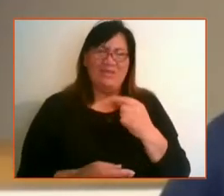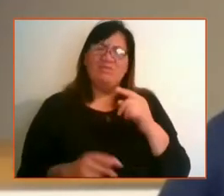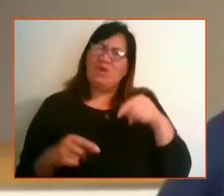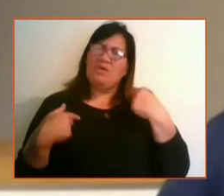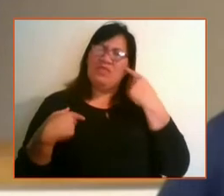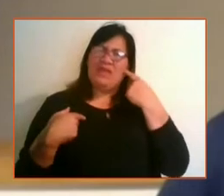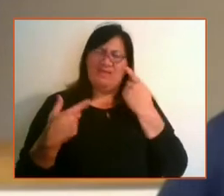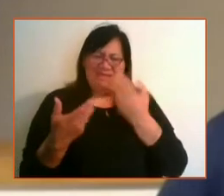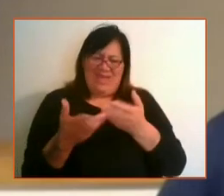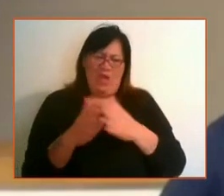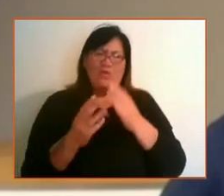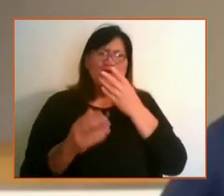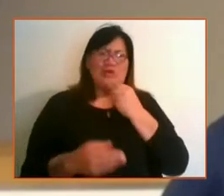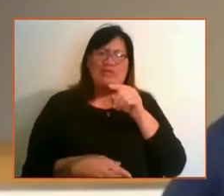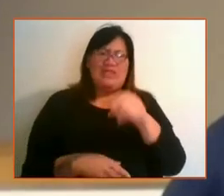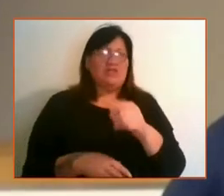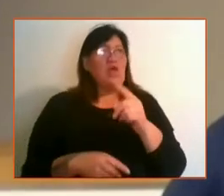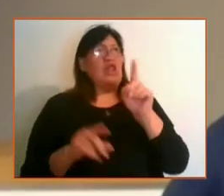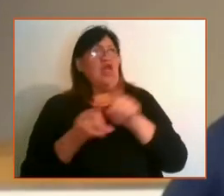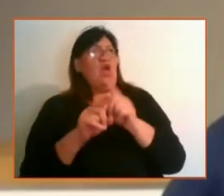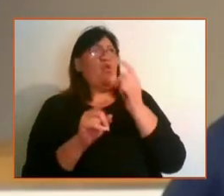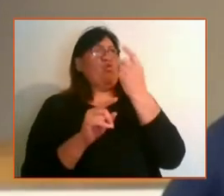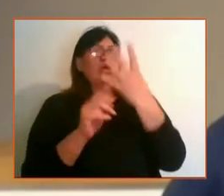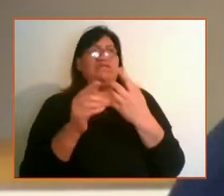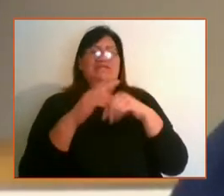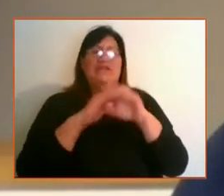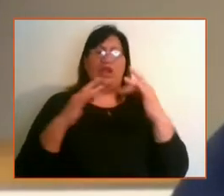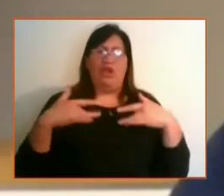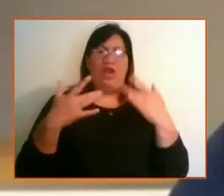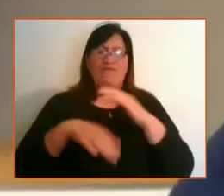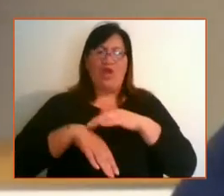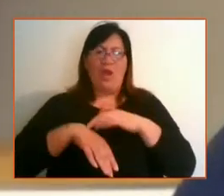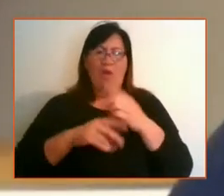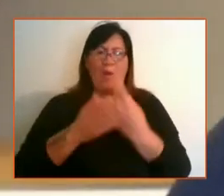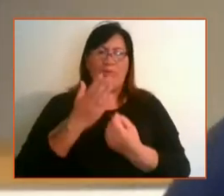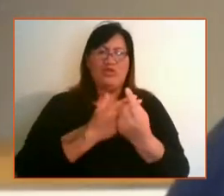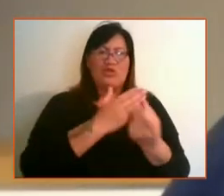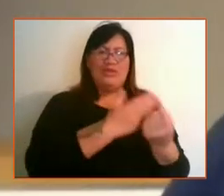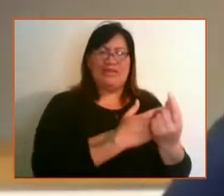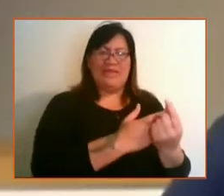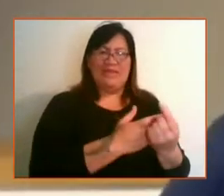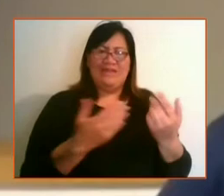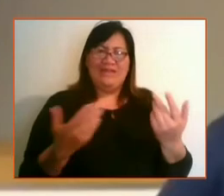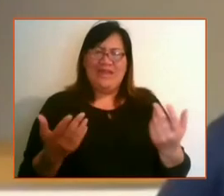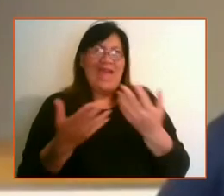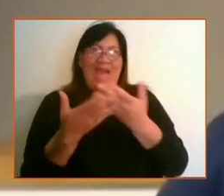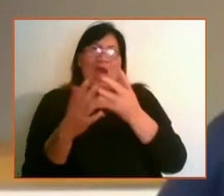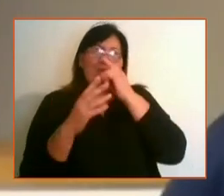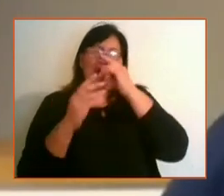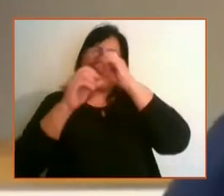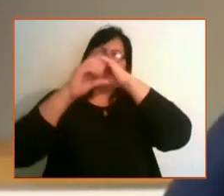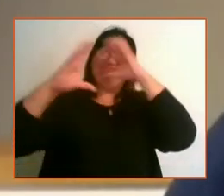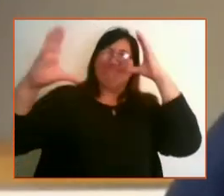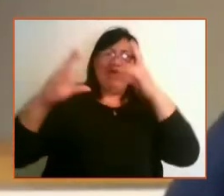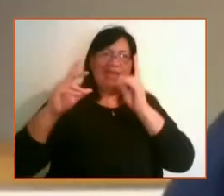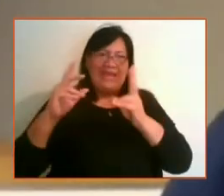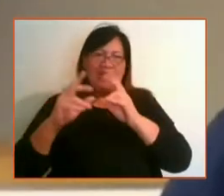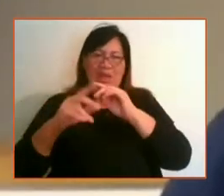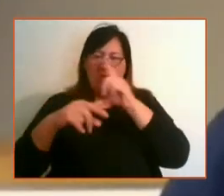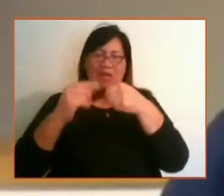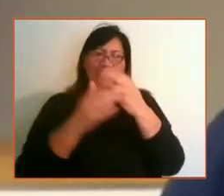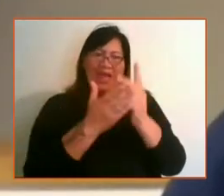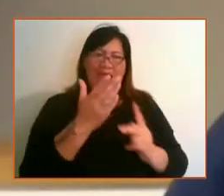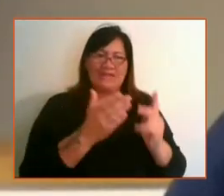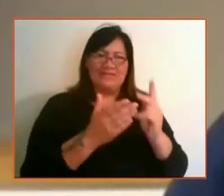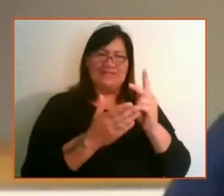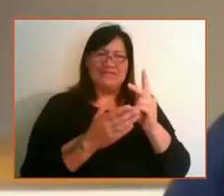of once in a lifetime opportunity to kind of reimagine what the sector can do? And look,